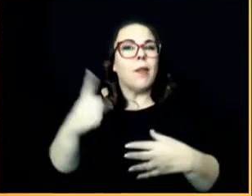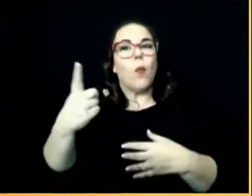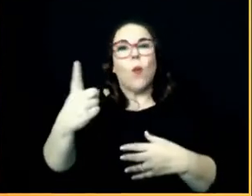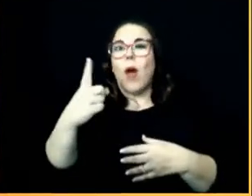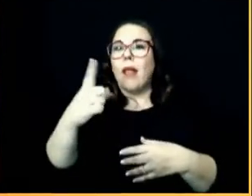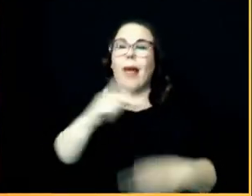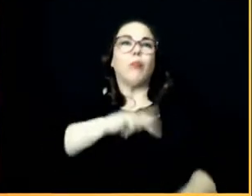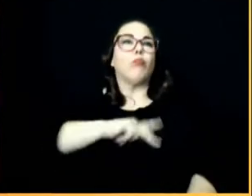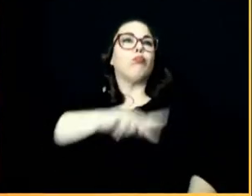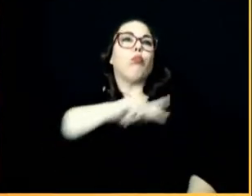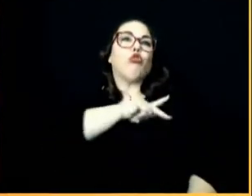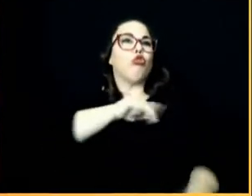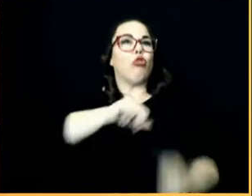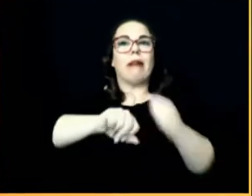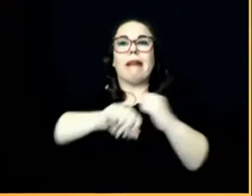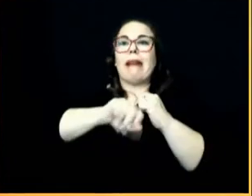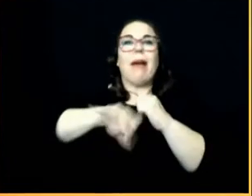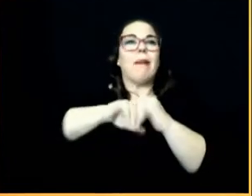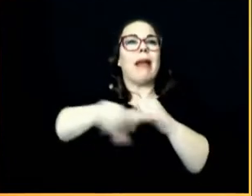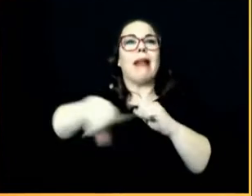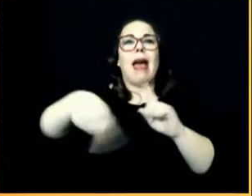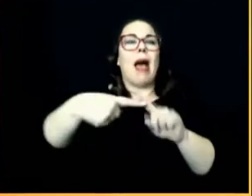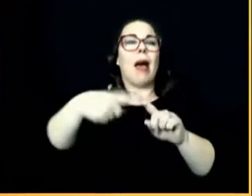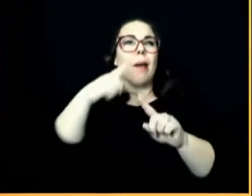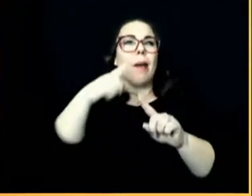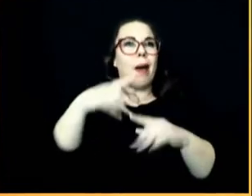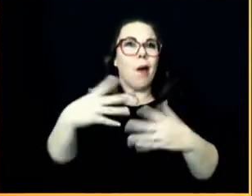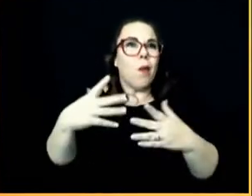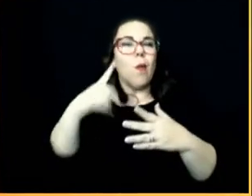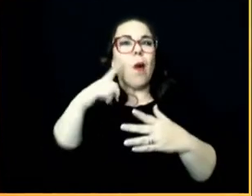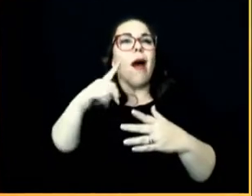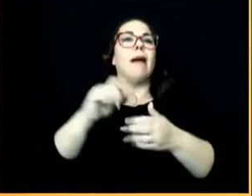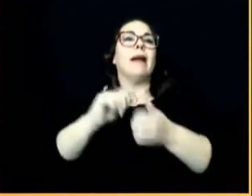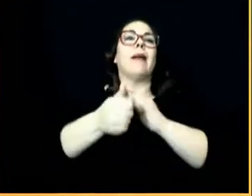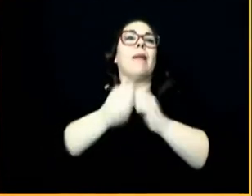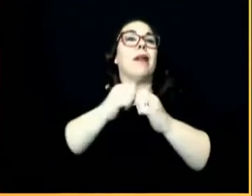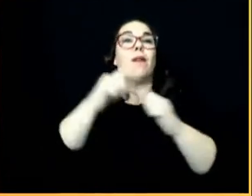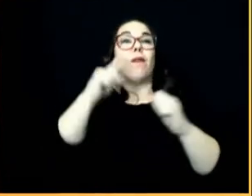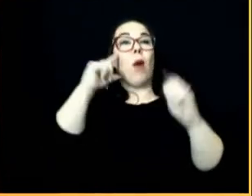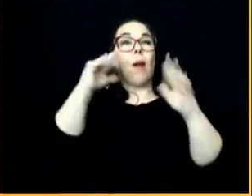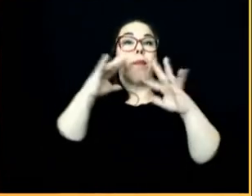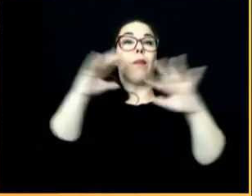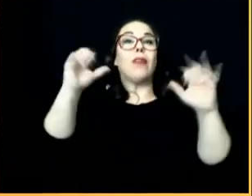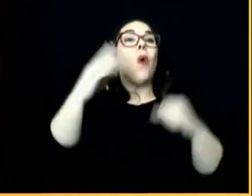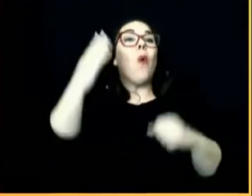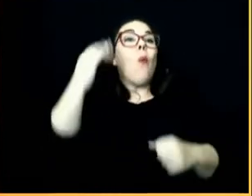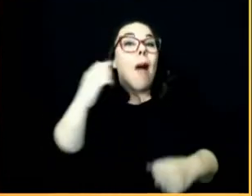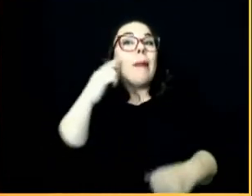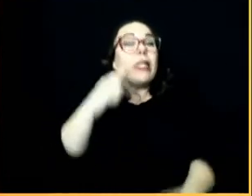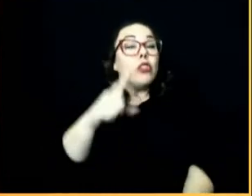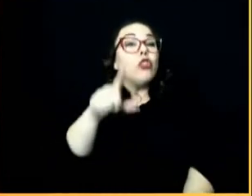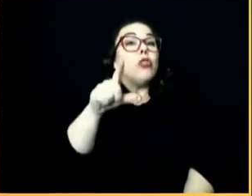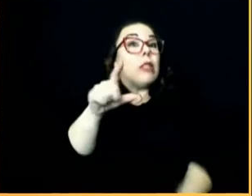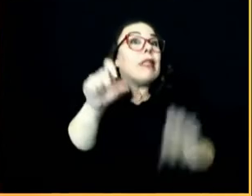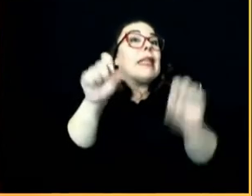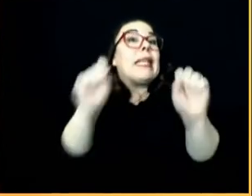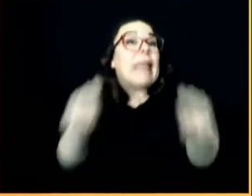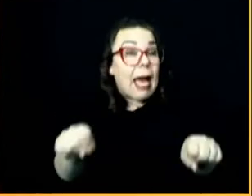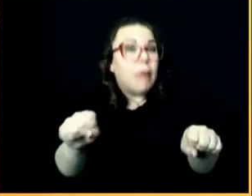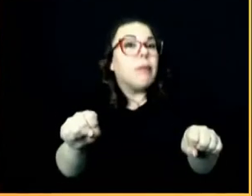personal campaign, Lala for president. And as she talks about it, she does it because she wants people to think that there can be a trans president, right? Like that we should